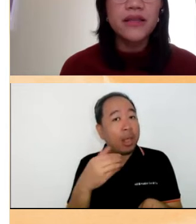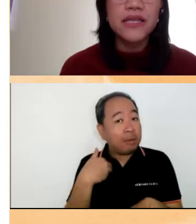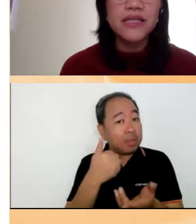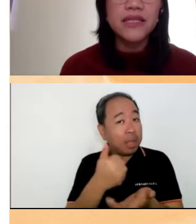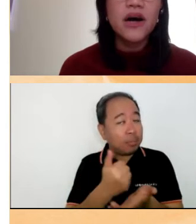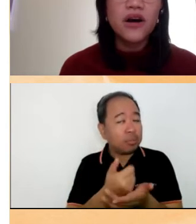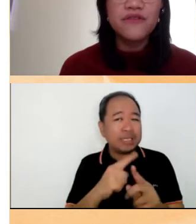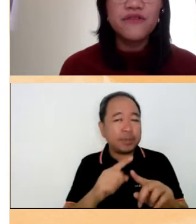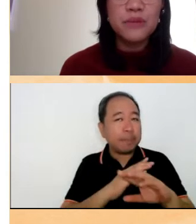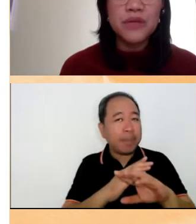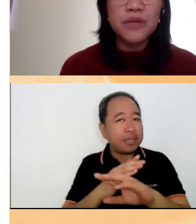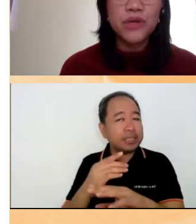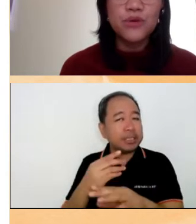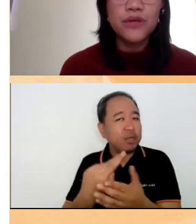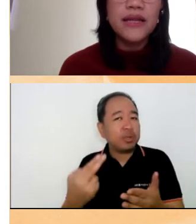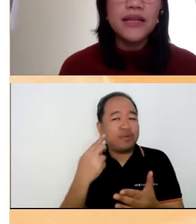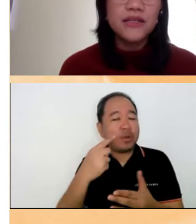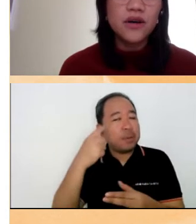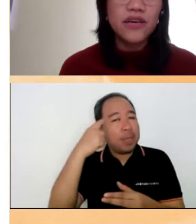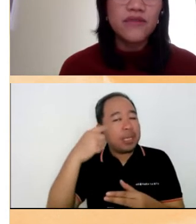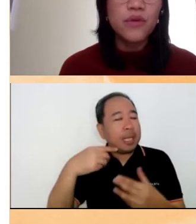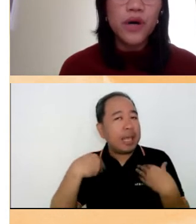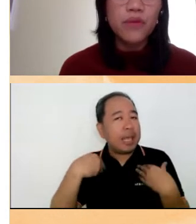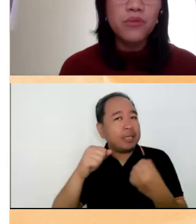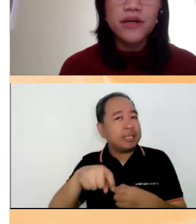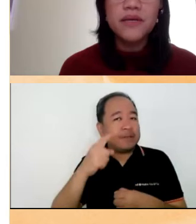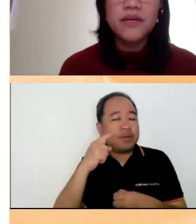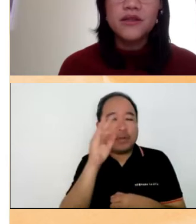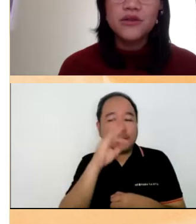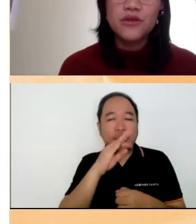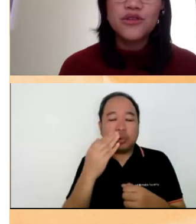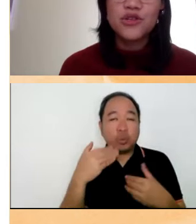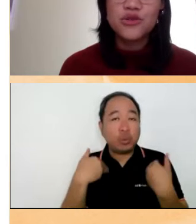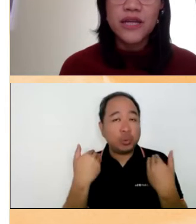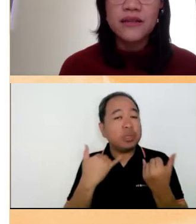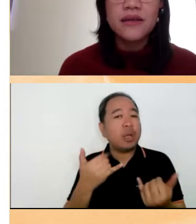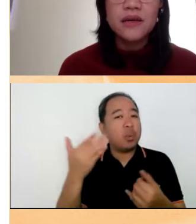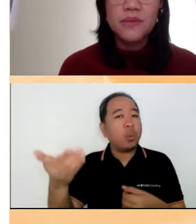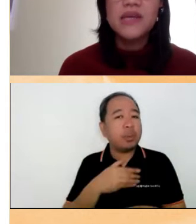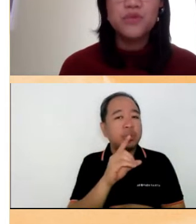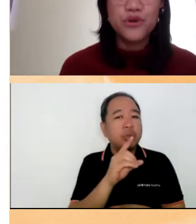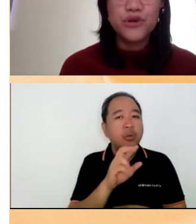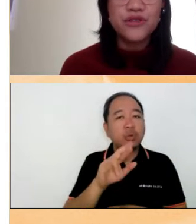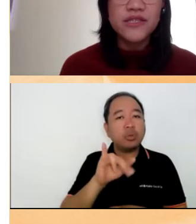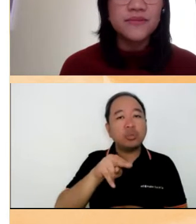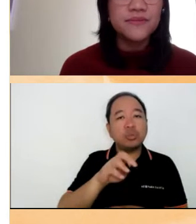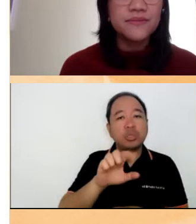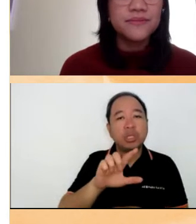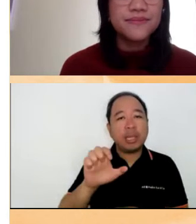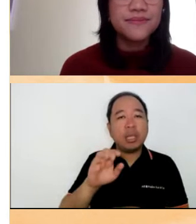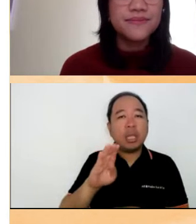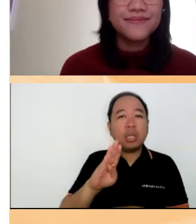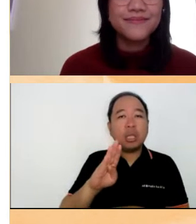Health Needs of the Filipino Youth. Let us all give a warm welcome to Dr. Junel B. Burgos.